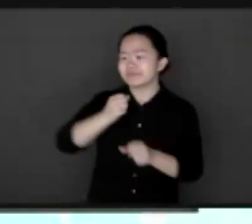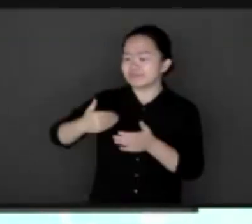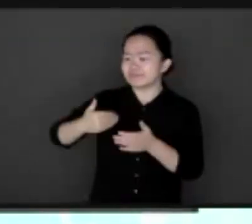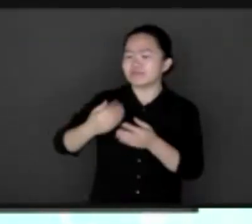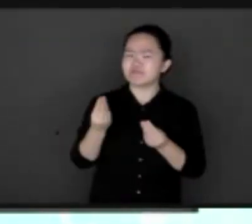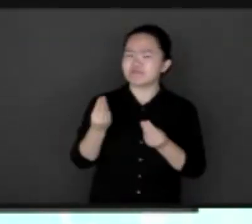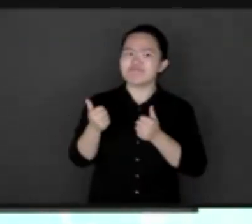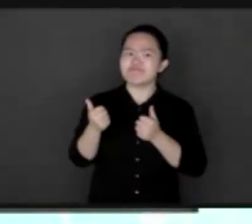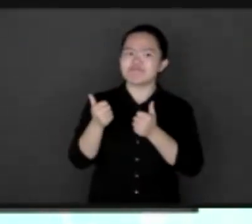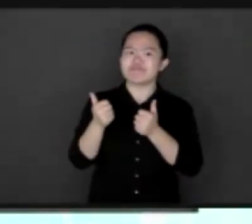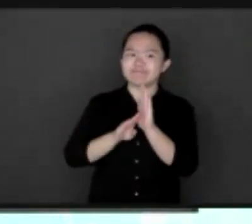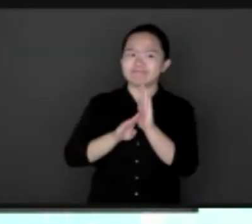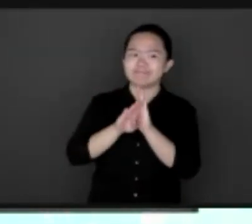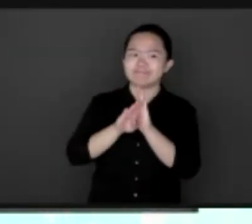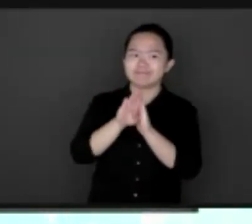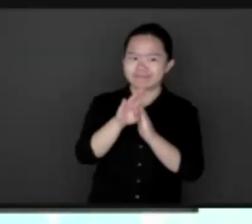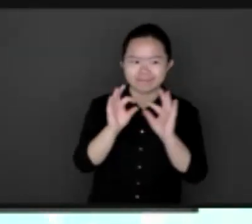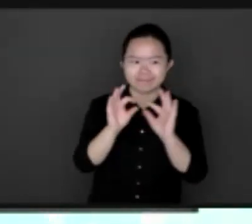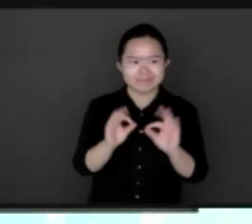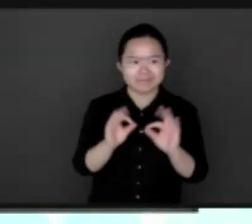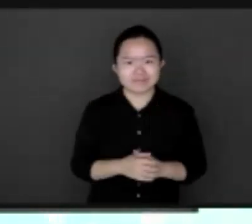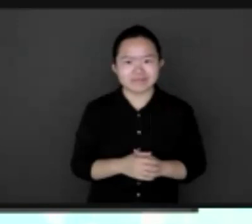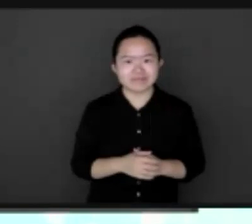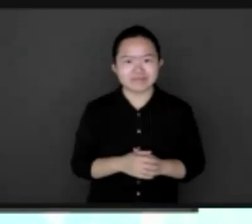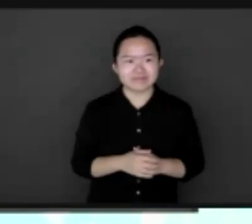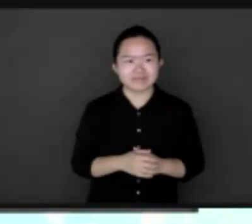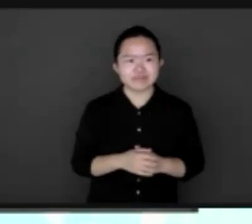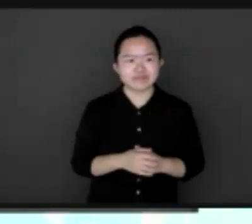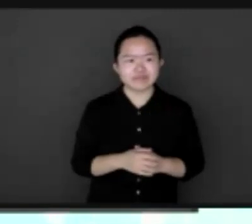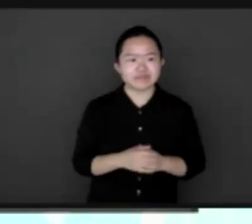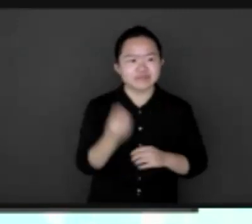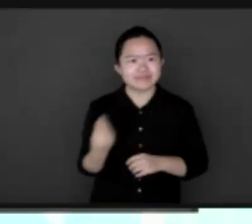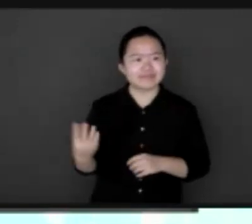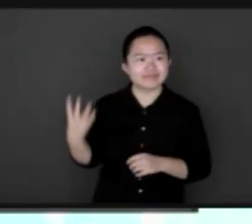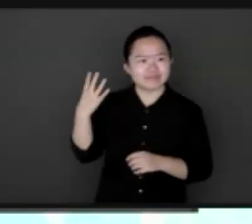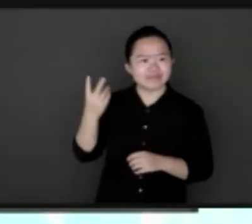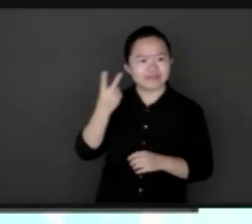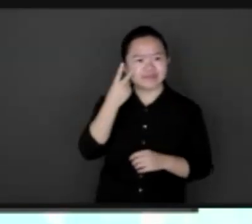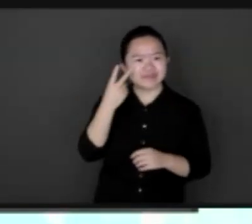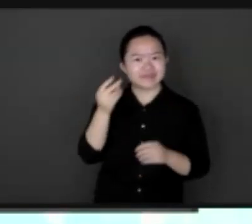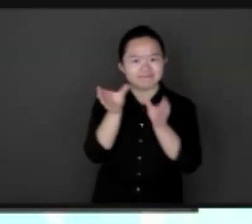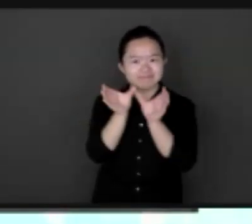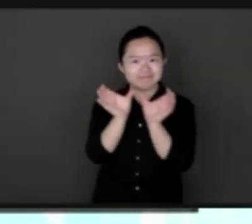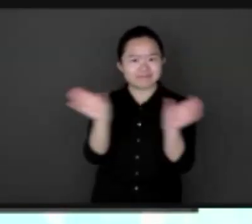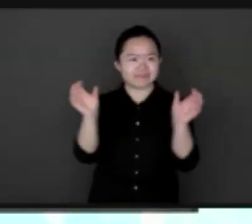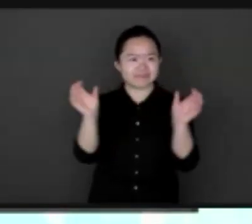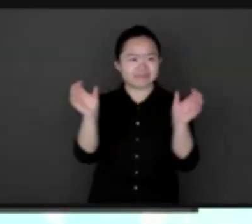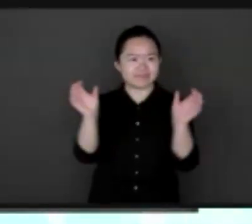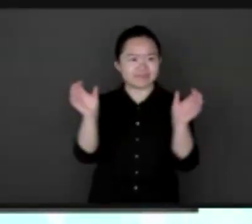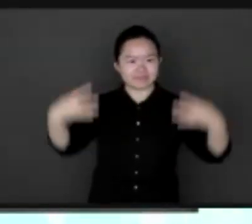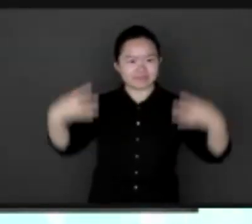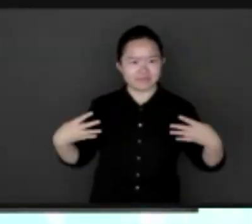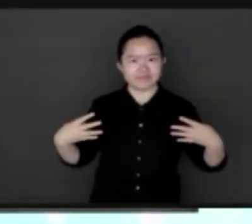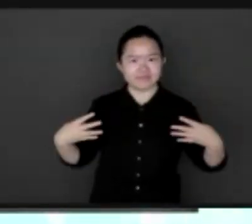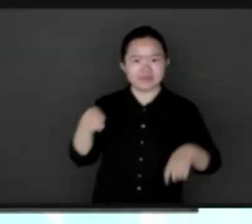the Web Accessibility Directive and the European Accessibility Act, and those are two different animals. The Act is not an extension,